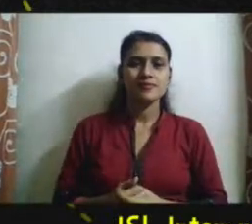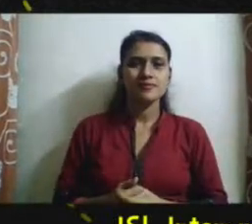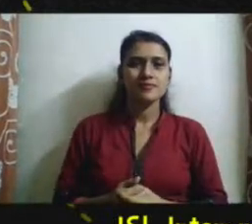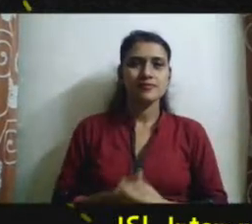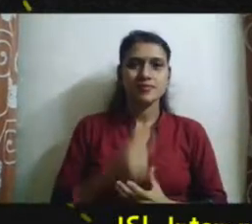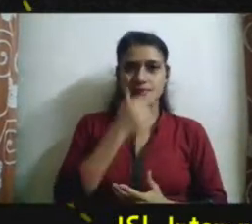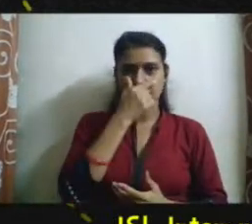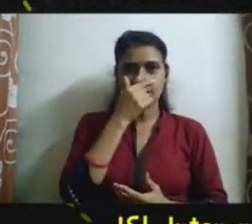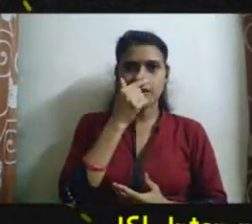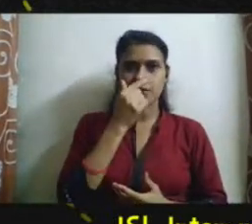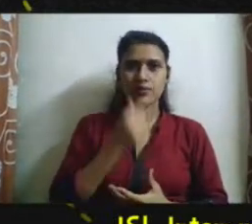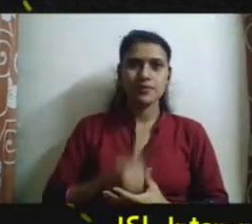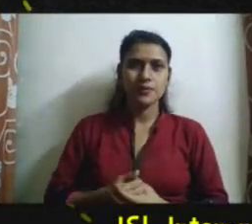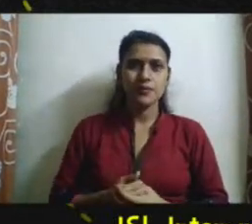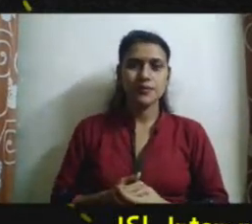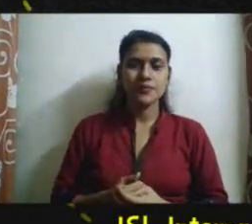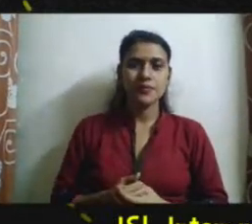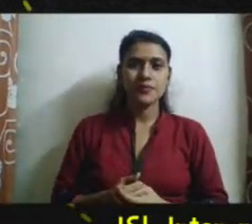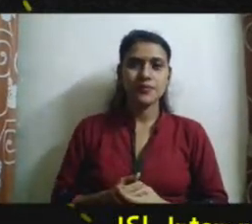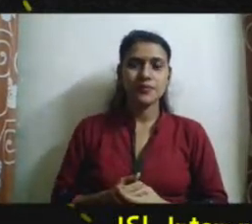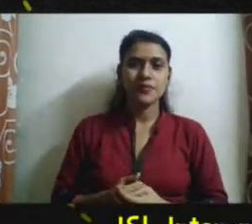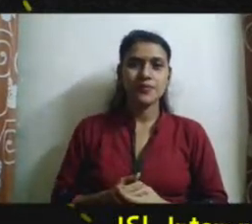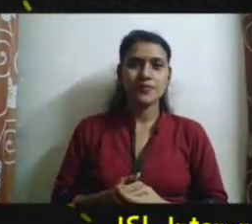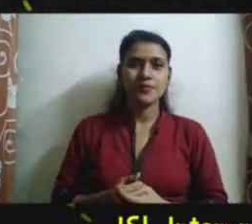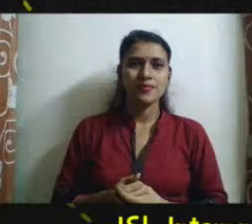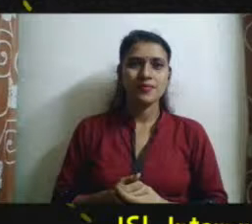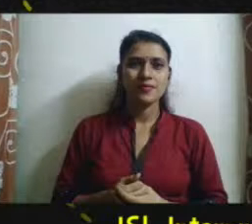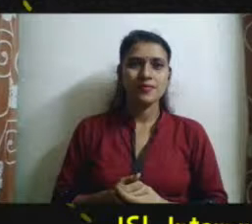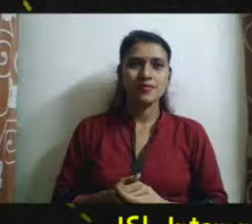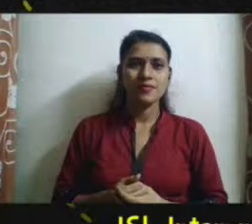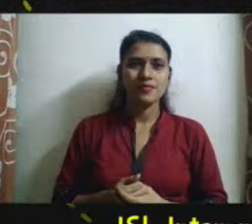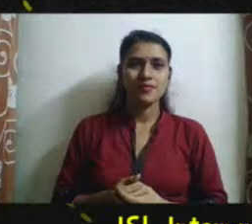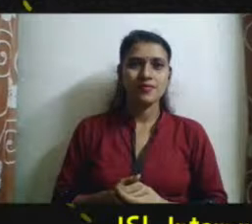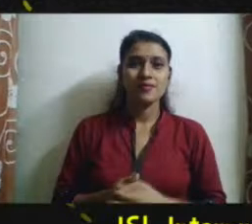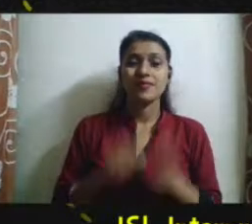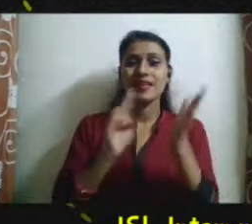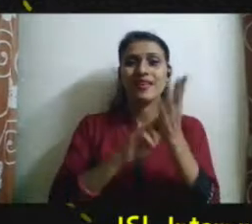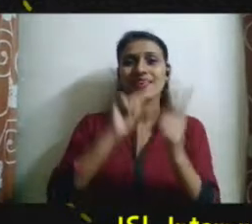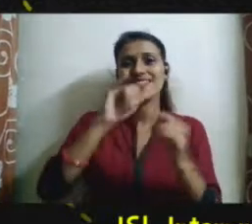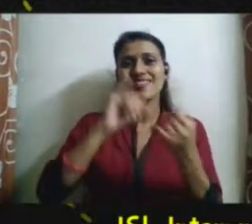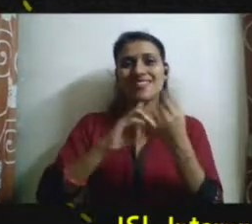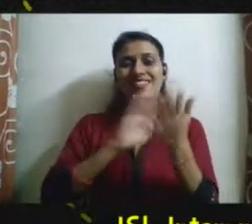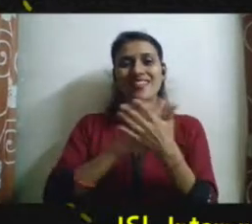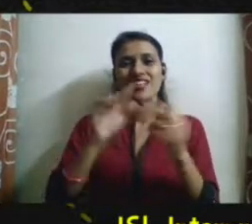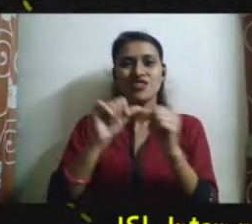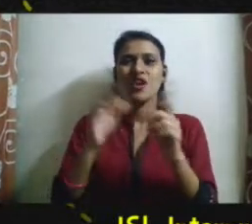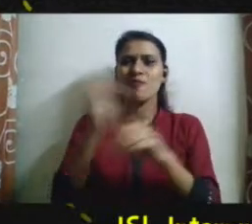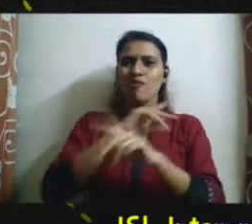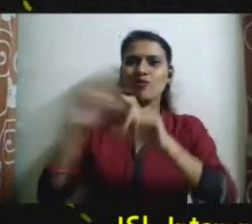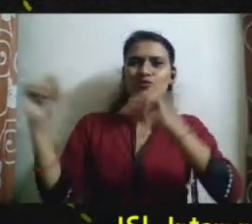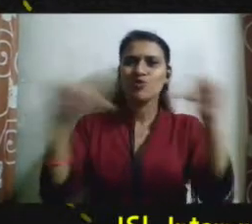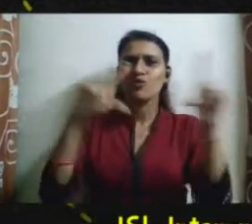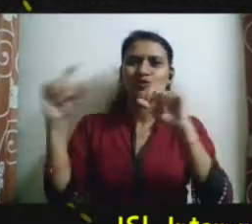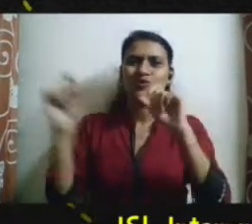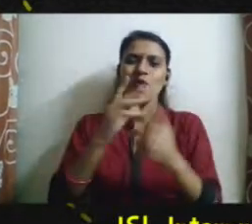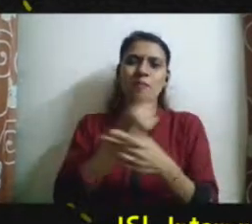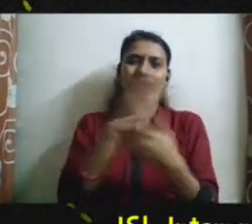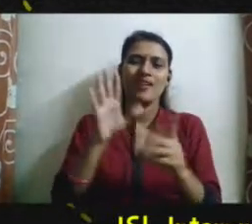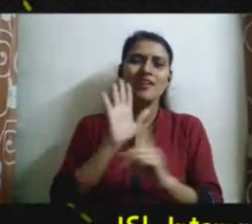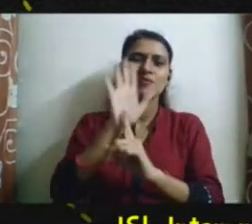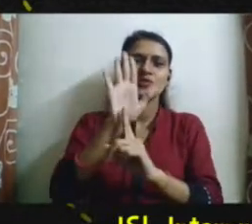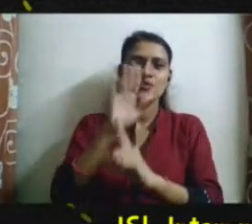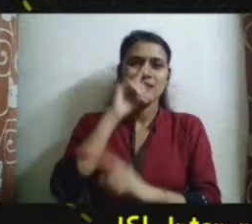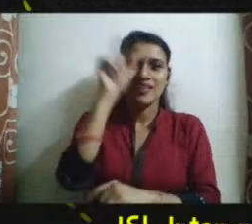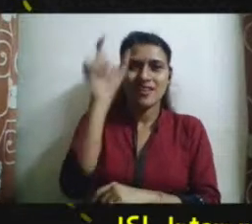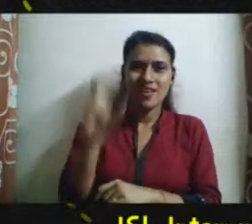so, and the next, and a big shout out to Nisha, who you haven't seen on screen so much, for helping us really pull